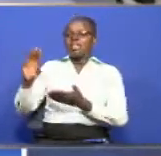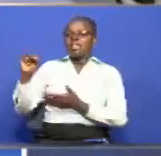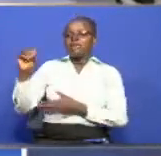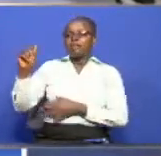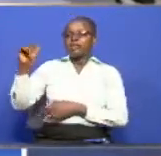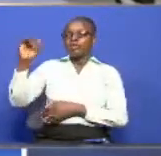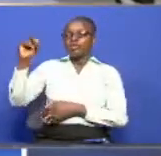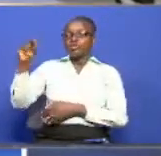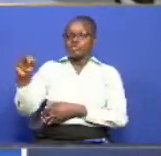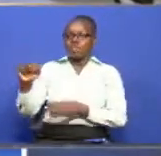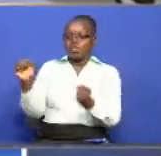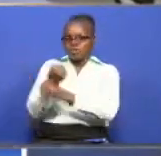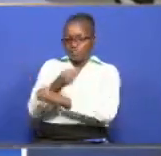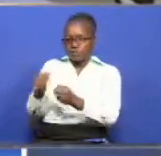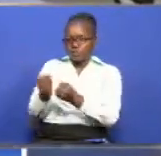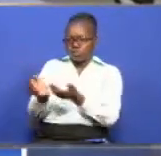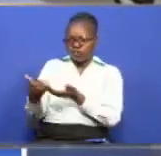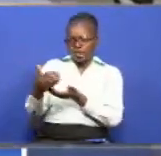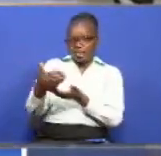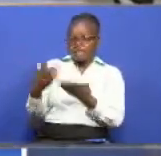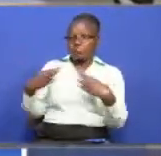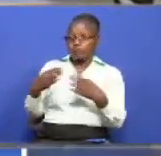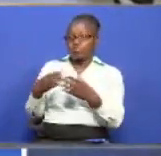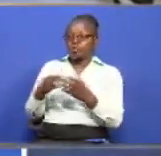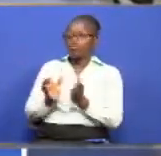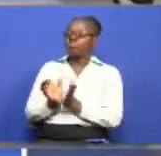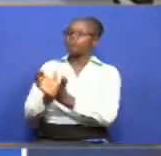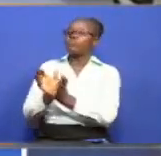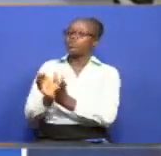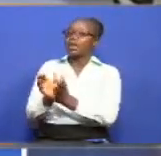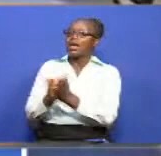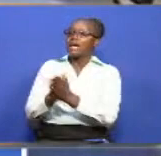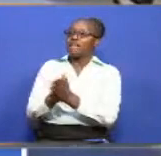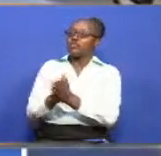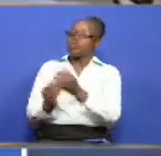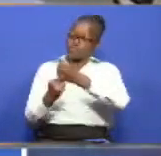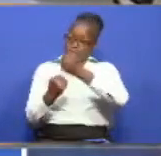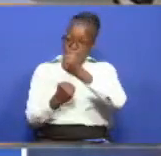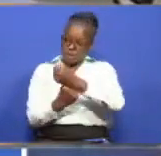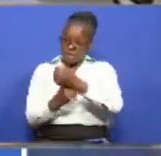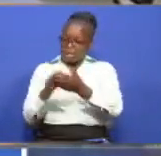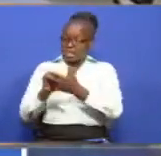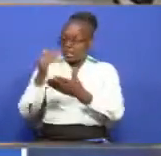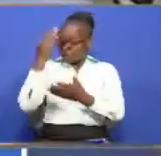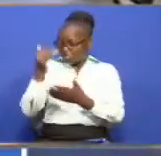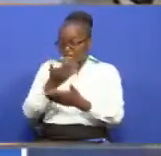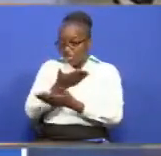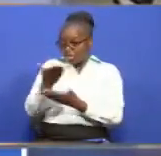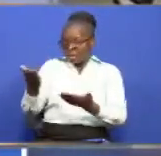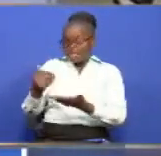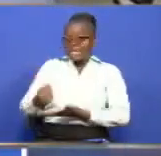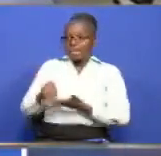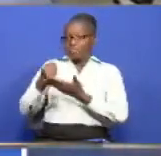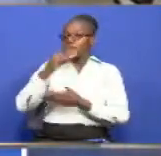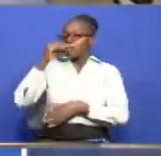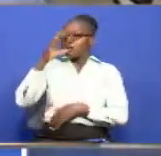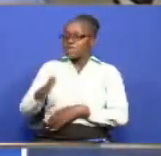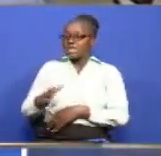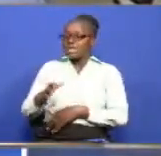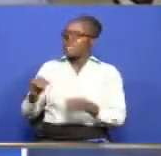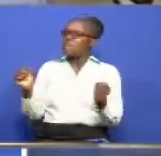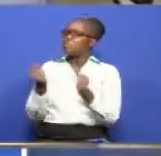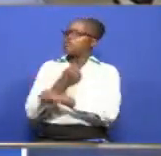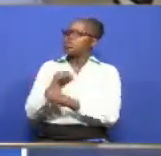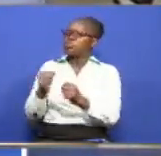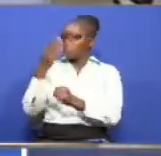gather numbers to push through the motion. And that's why you are seeing all these tactics, of course, aided by the speaker. And they are unable, because